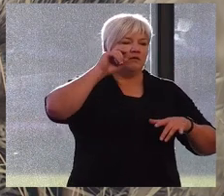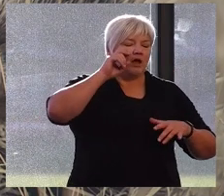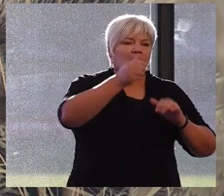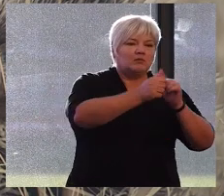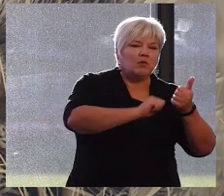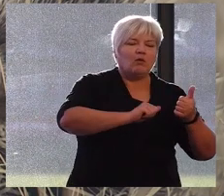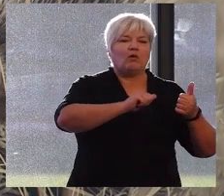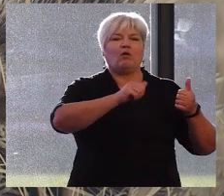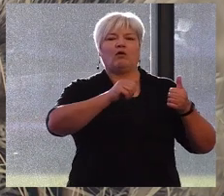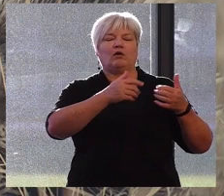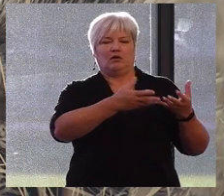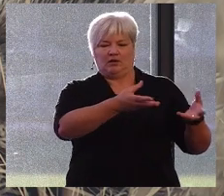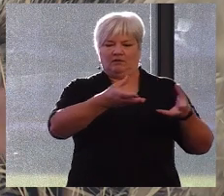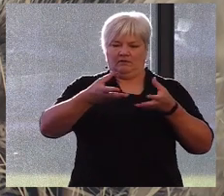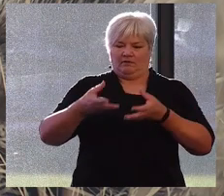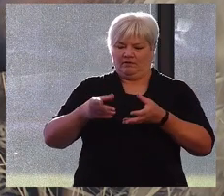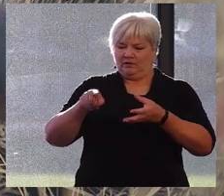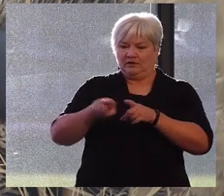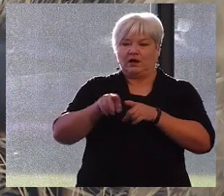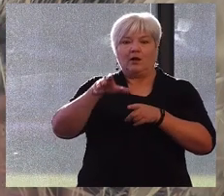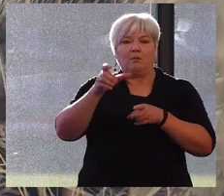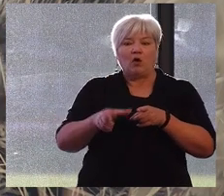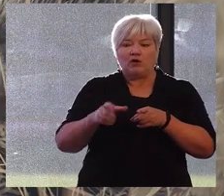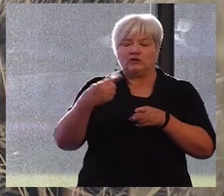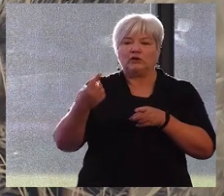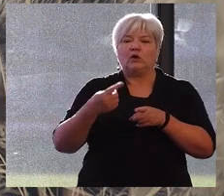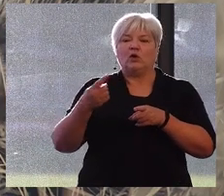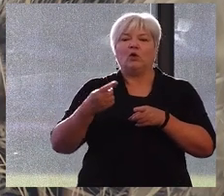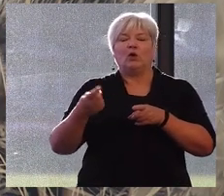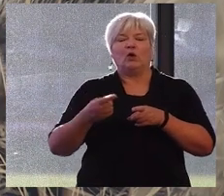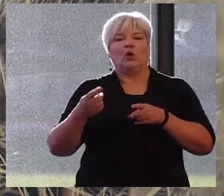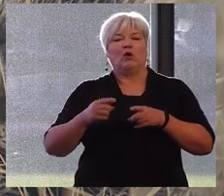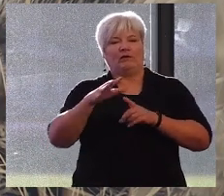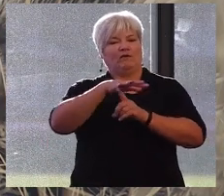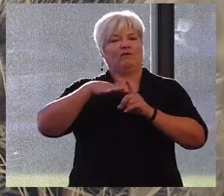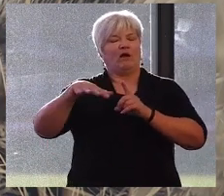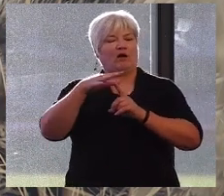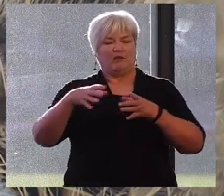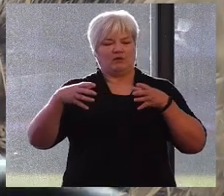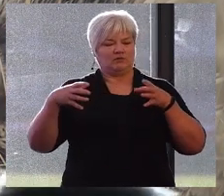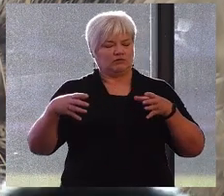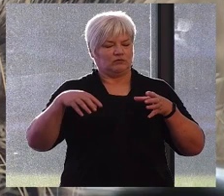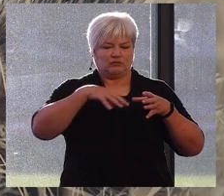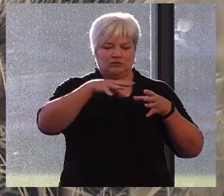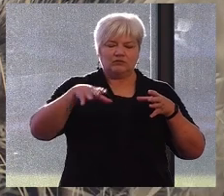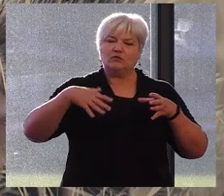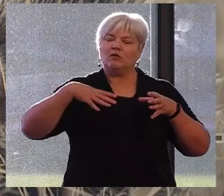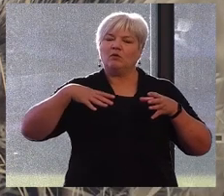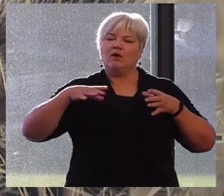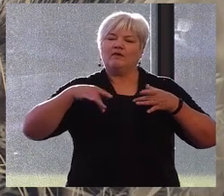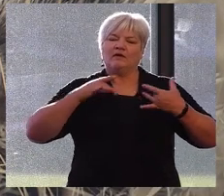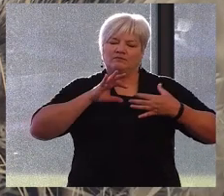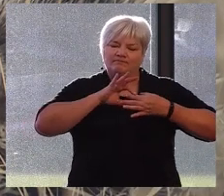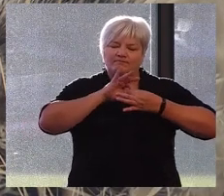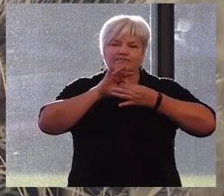sport to the same person that also proudly holds the environment portfolio. She wants to build a